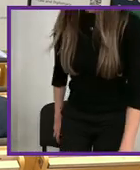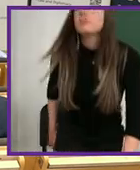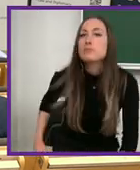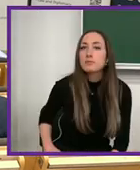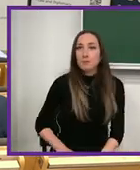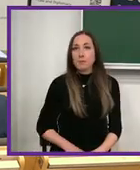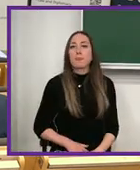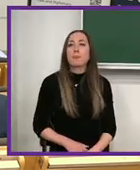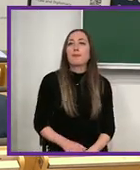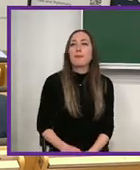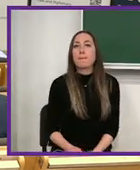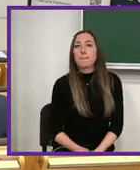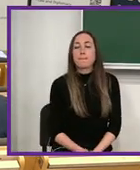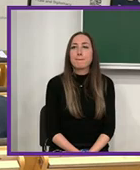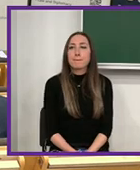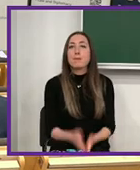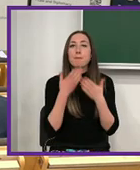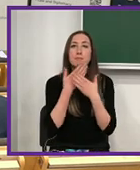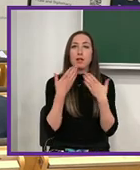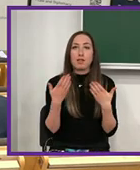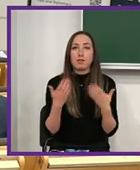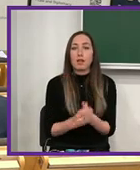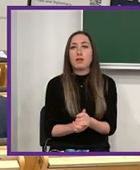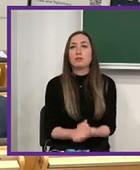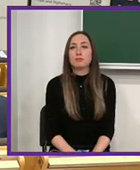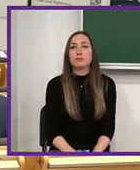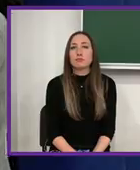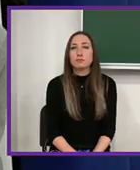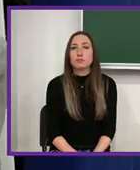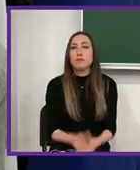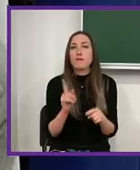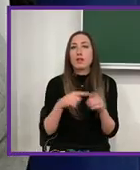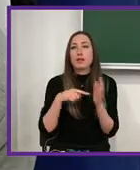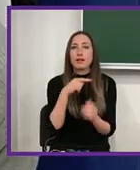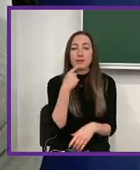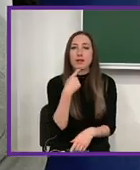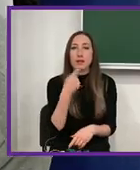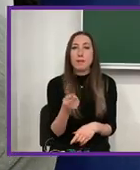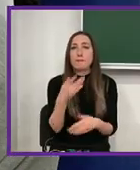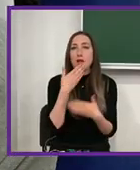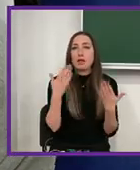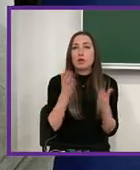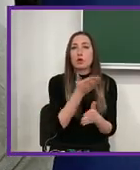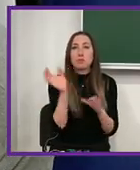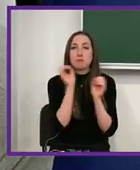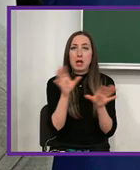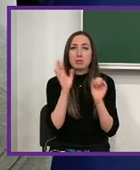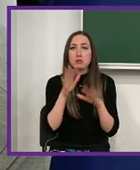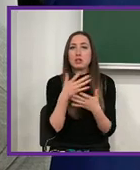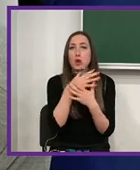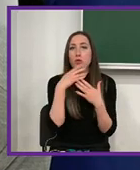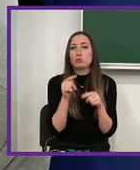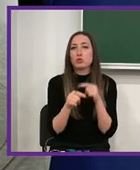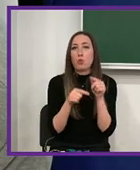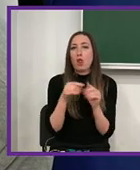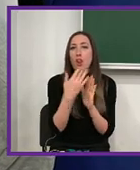Yeah. Again, once again, thanks for taking us through the different steps of corporate due